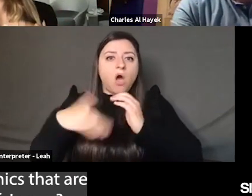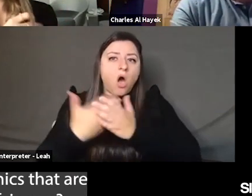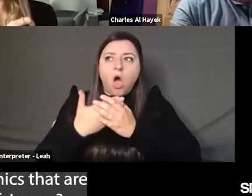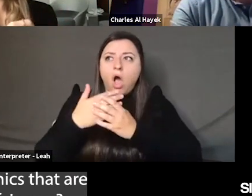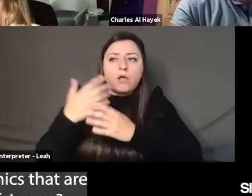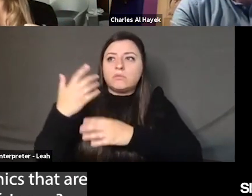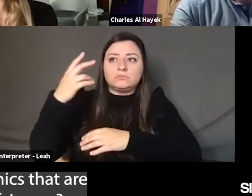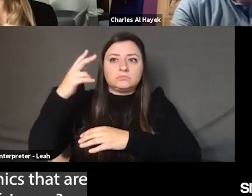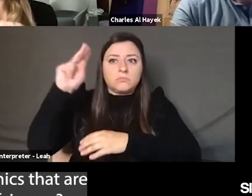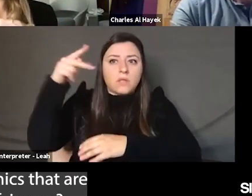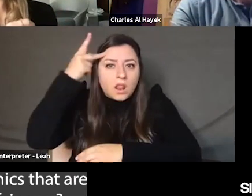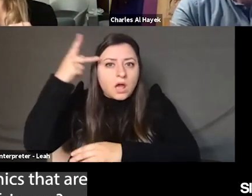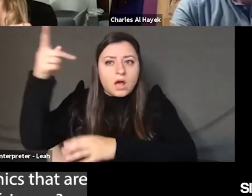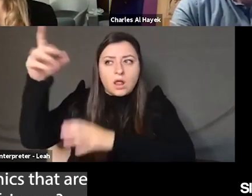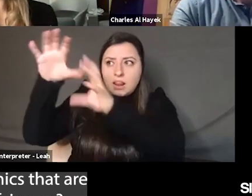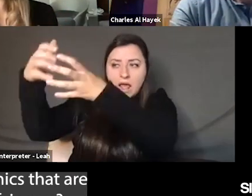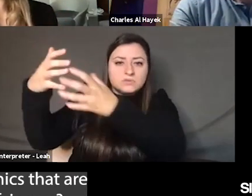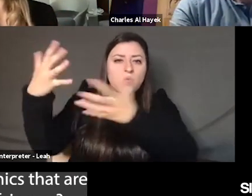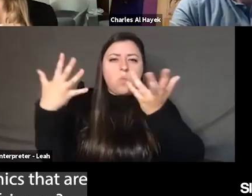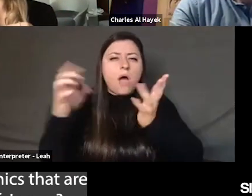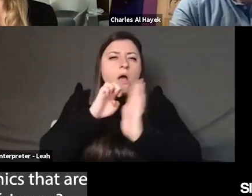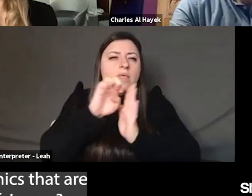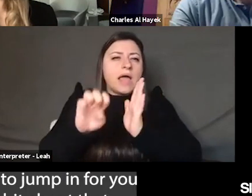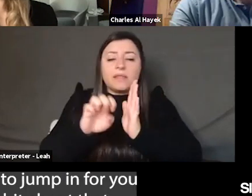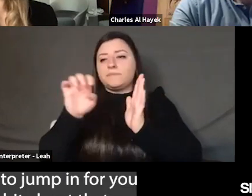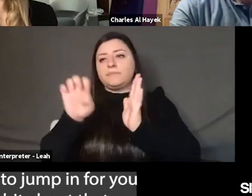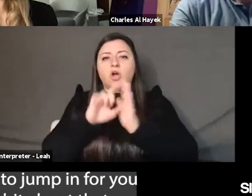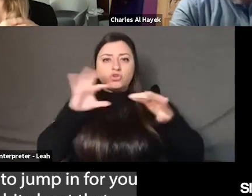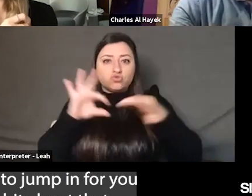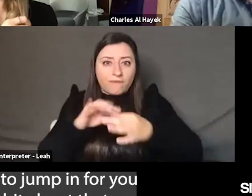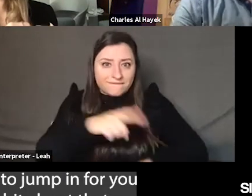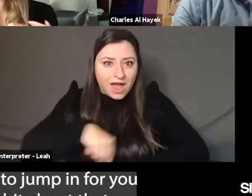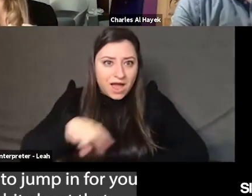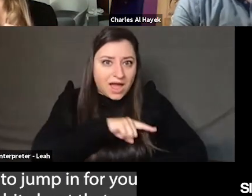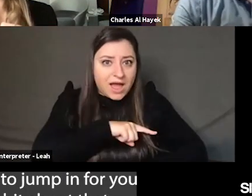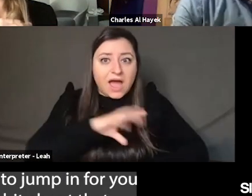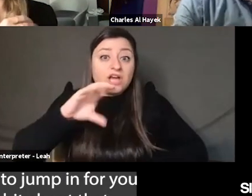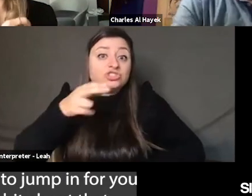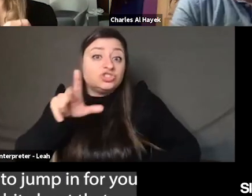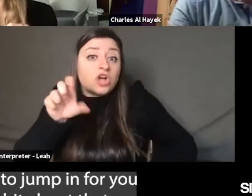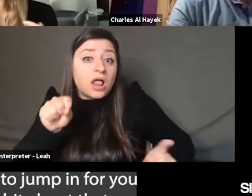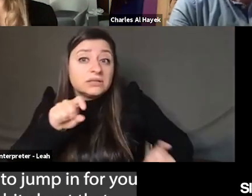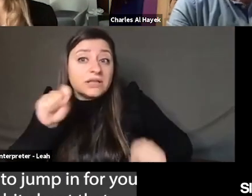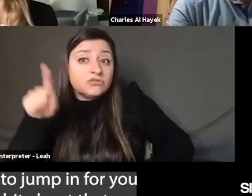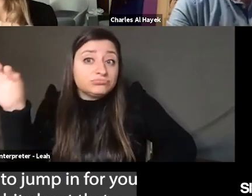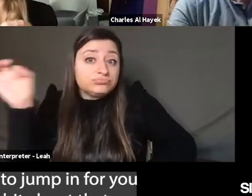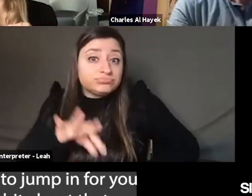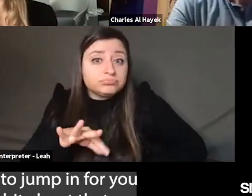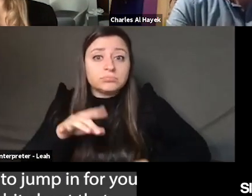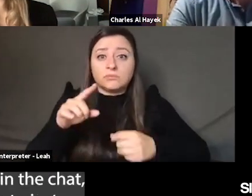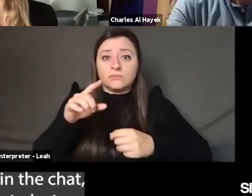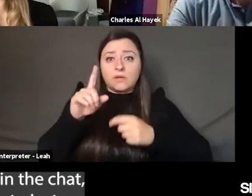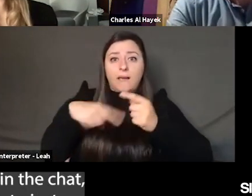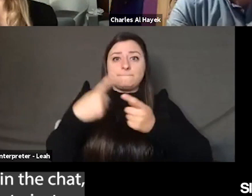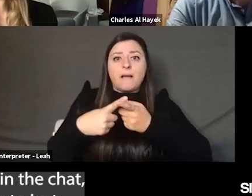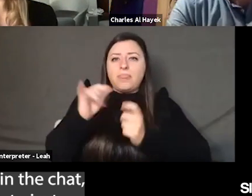what are the ethics that are unifying us? And Charles, I would love to jump in for you to talk to us a little bit about